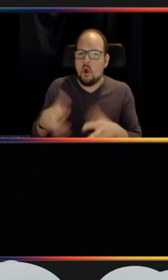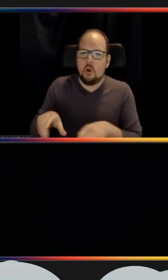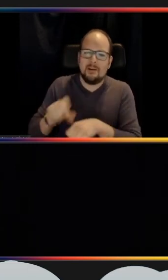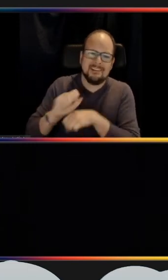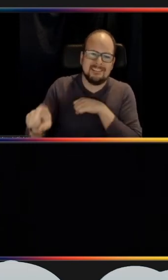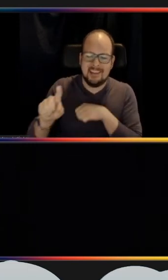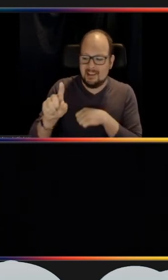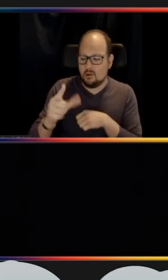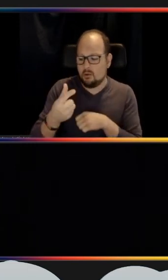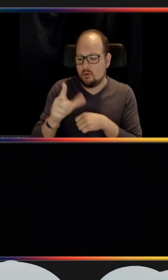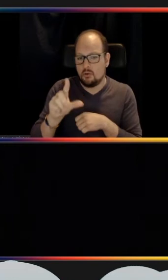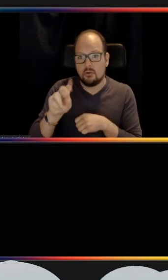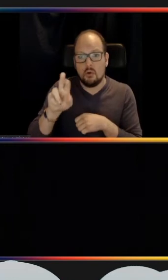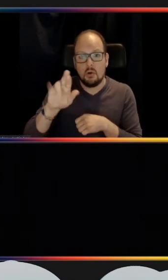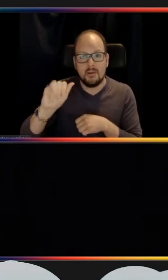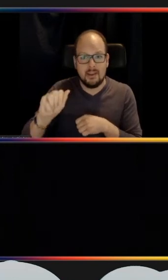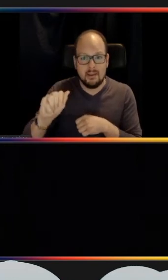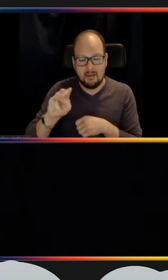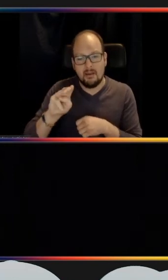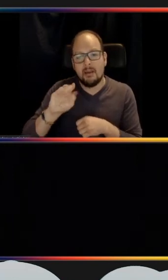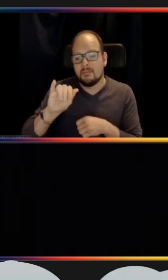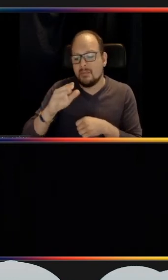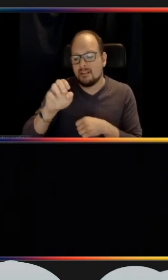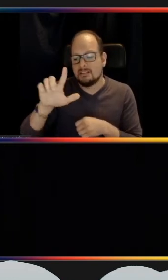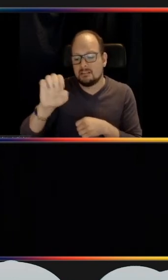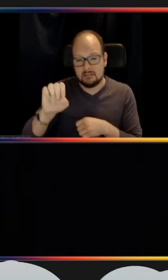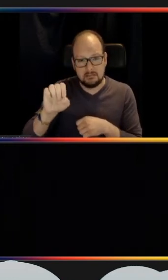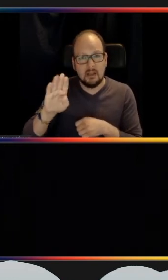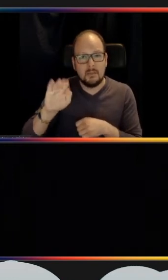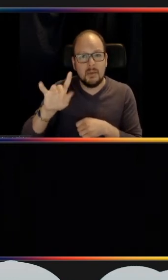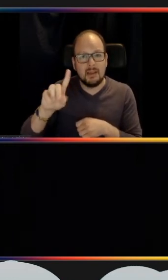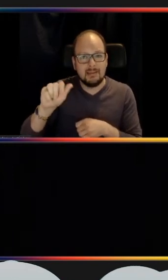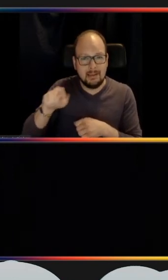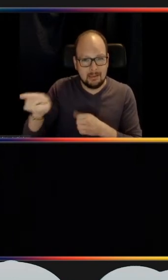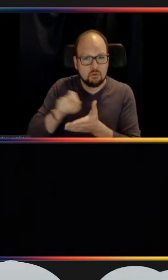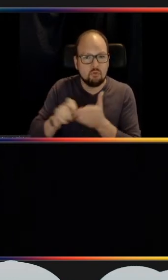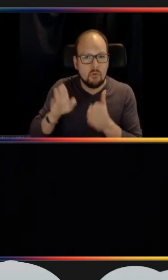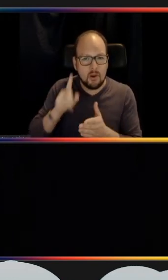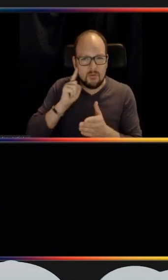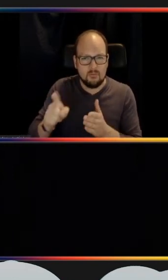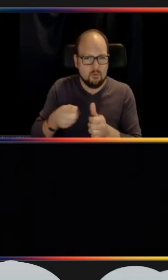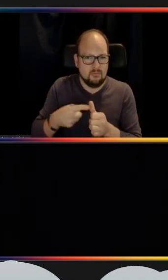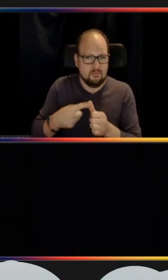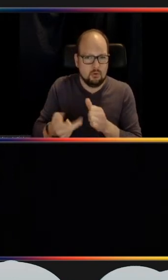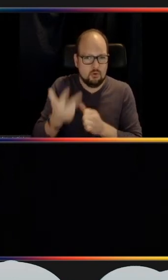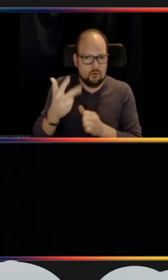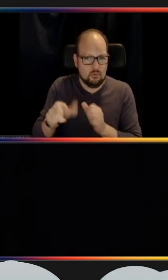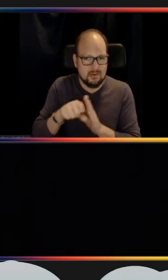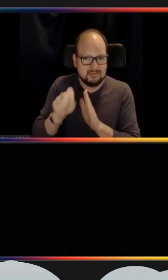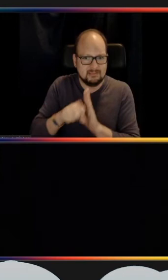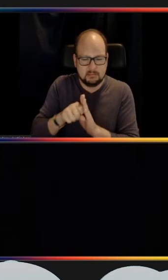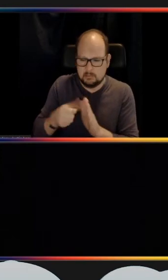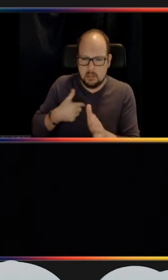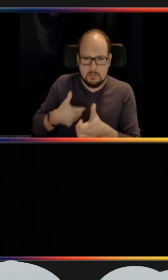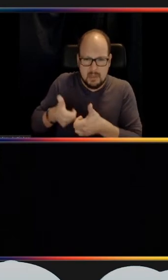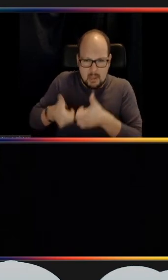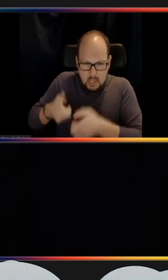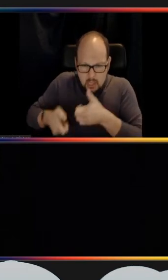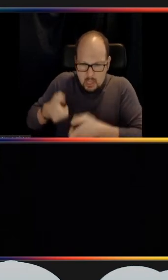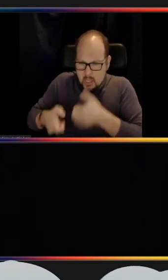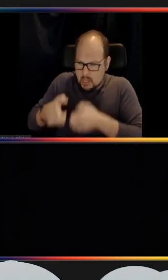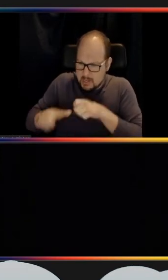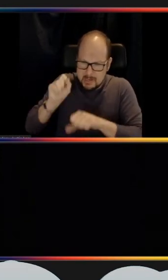and Michelle Badillo, who was one of our writers for the first three seasons, who I was very close to, and just like ranting and spilling and